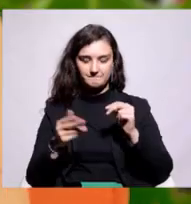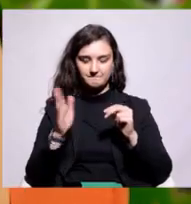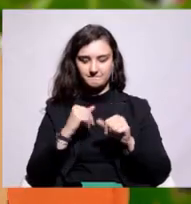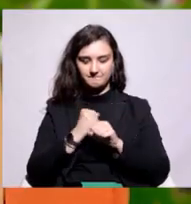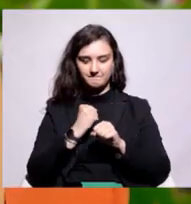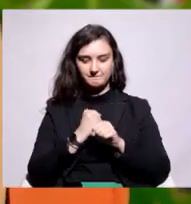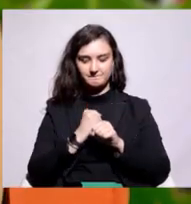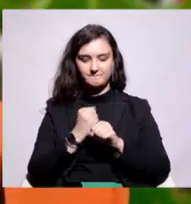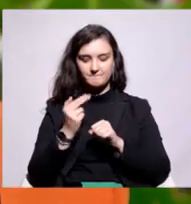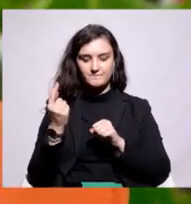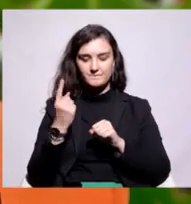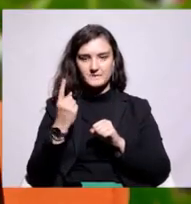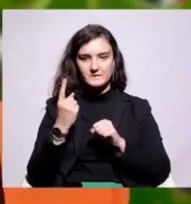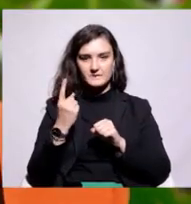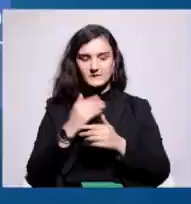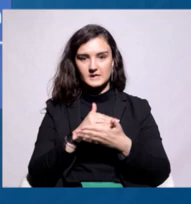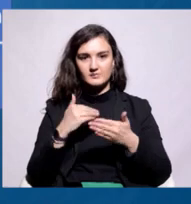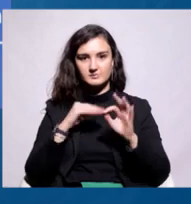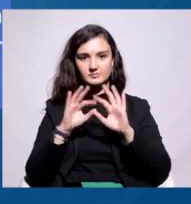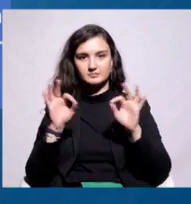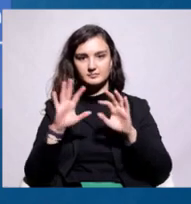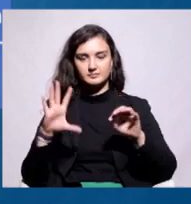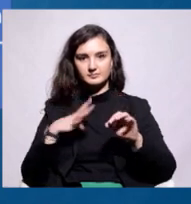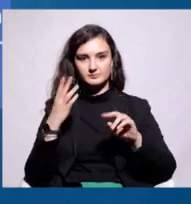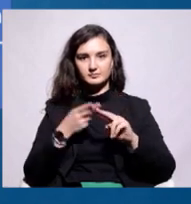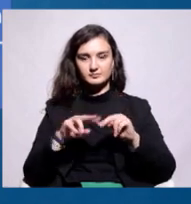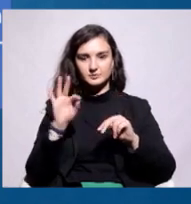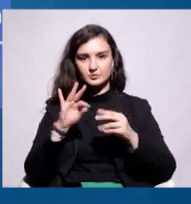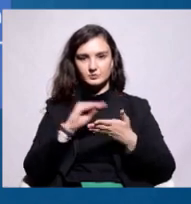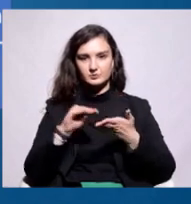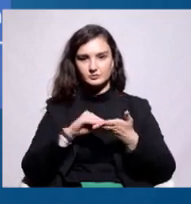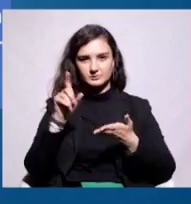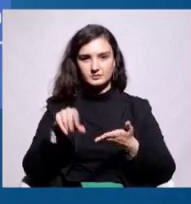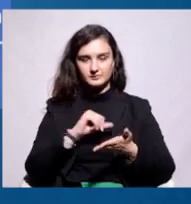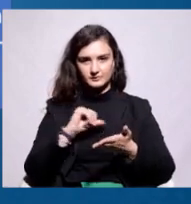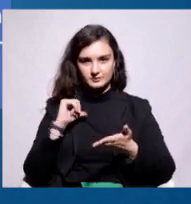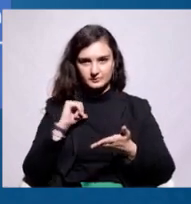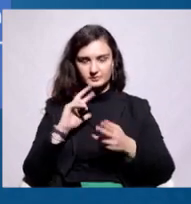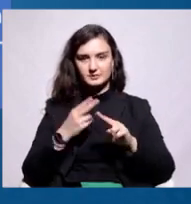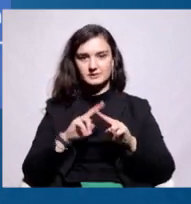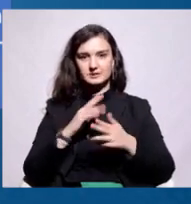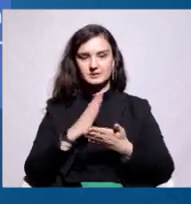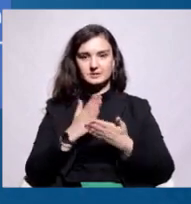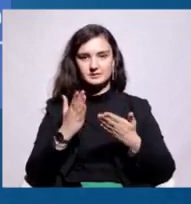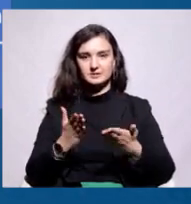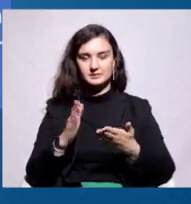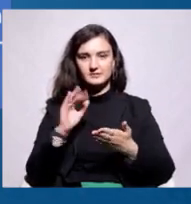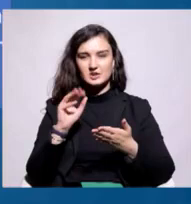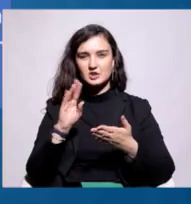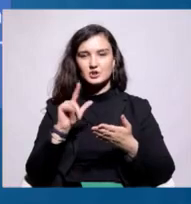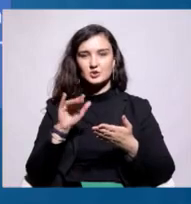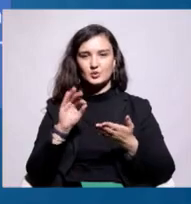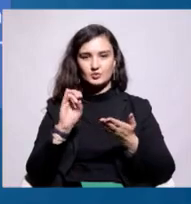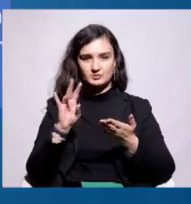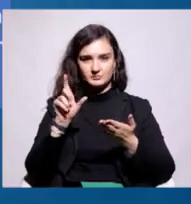So, the first one that we talked about was the author himself. So this is Washington